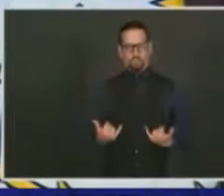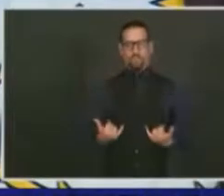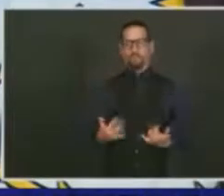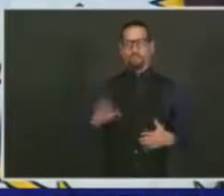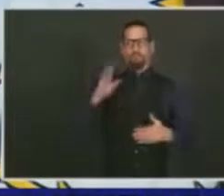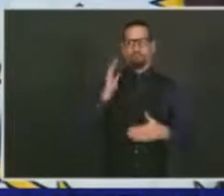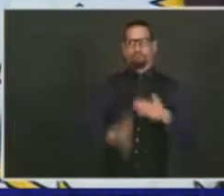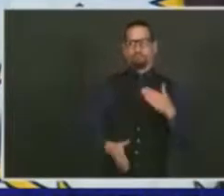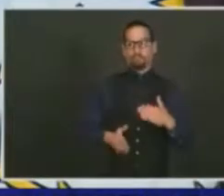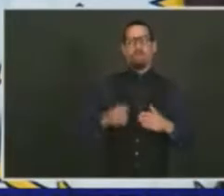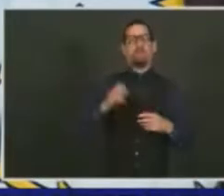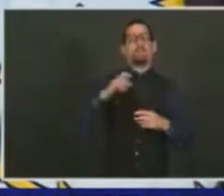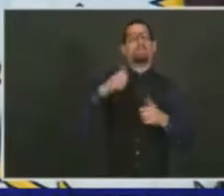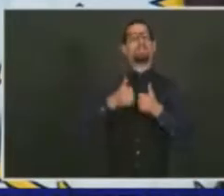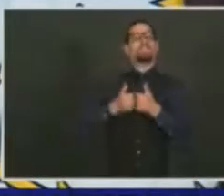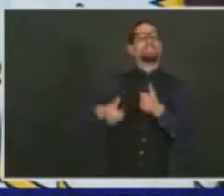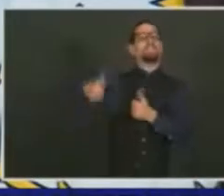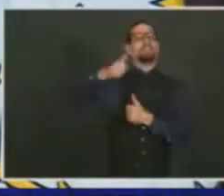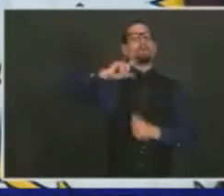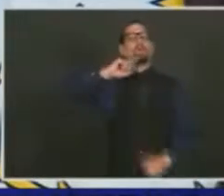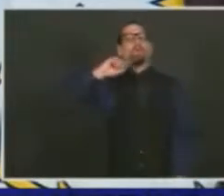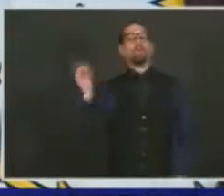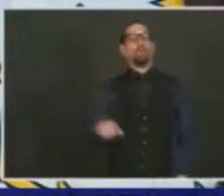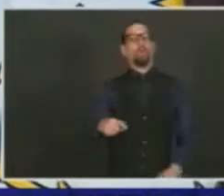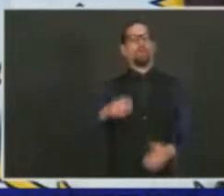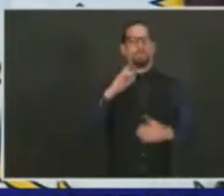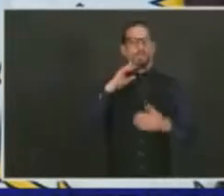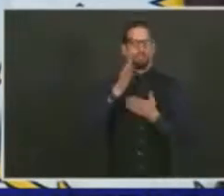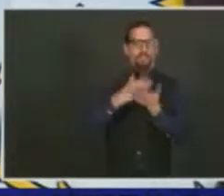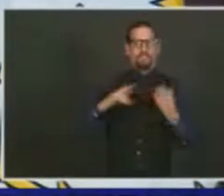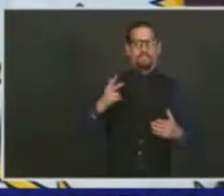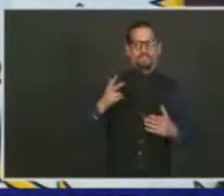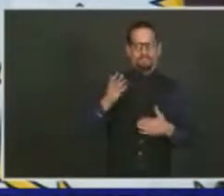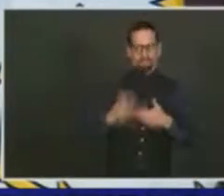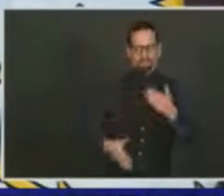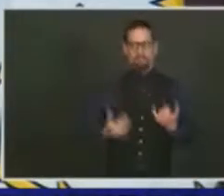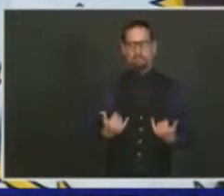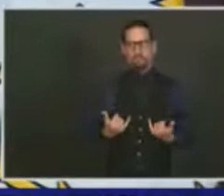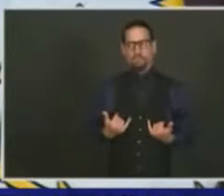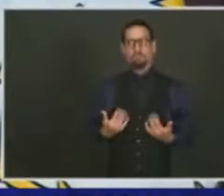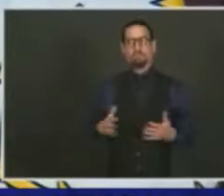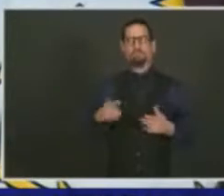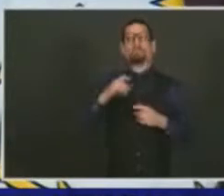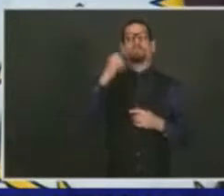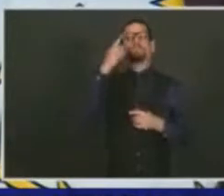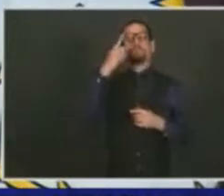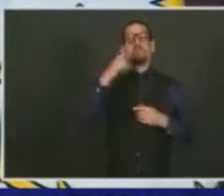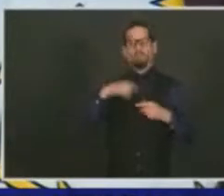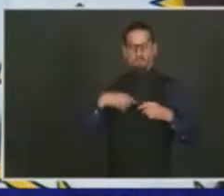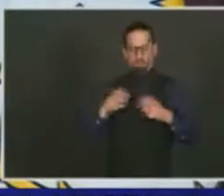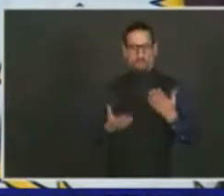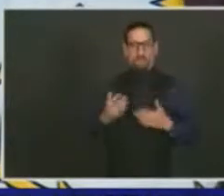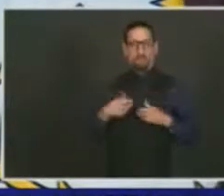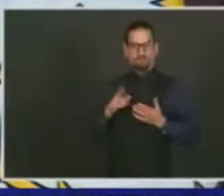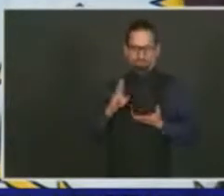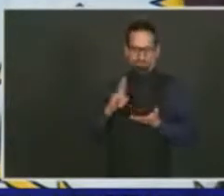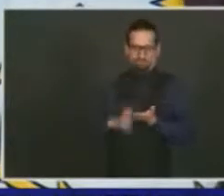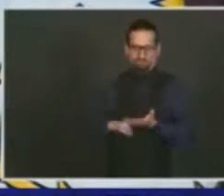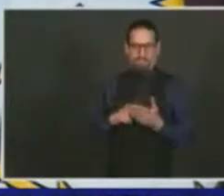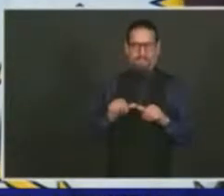Okay, speaking of places where we, specific environments, I do want to talk for a minute about schools.